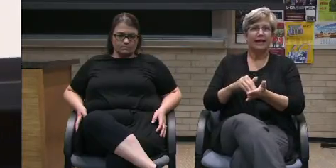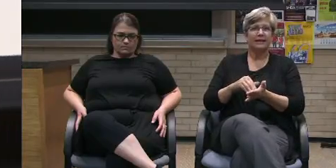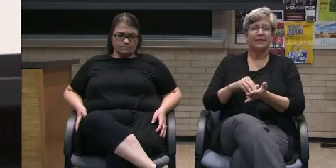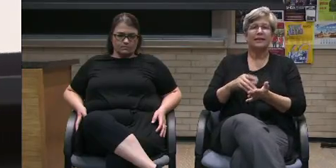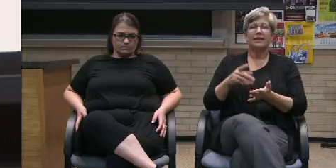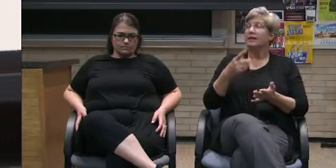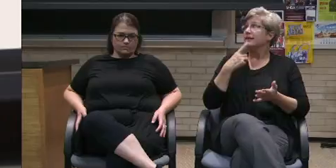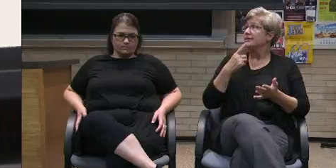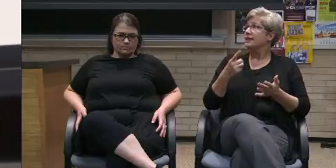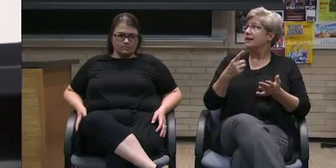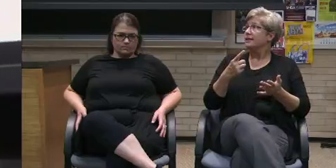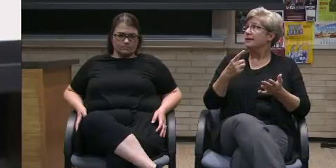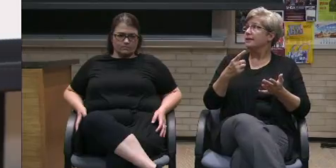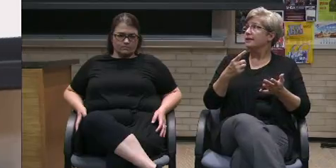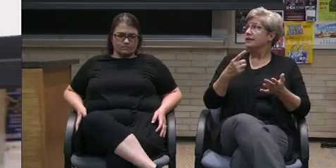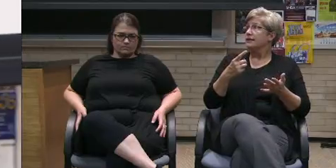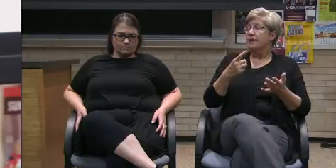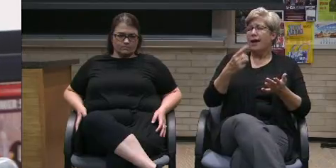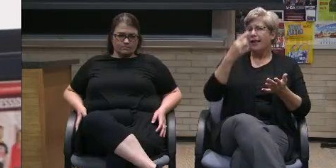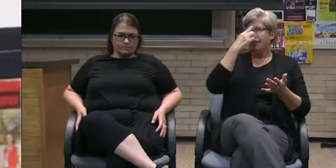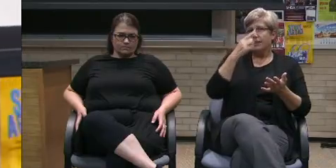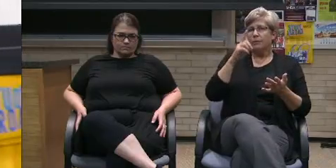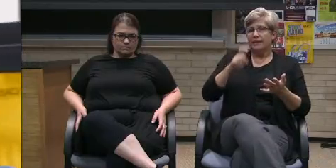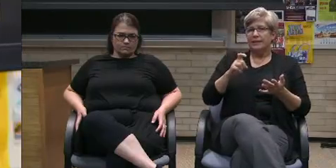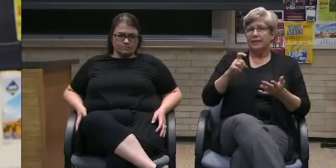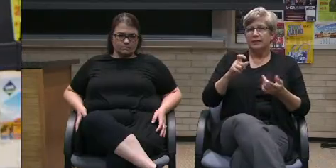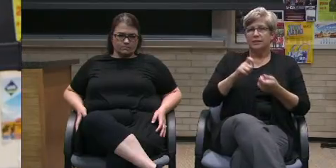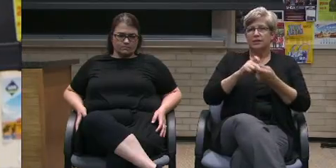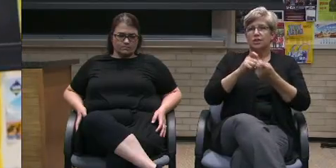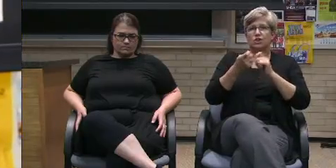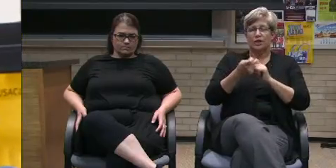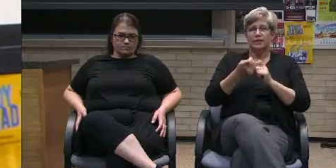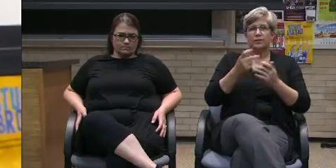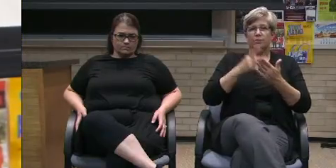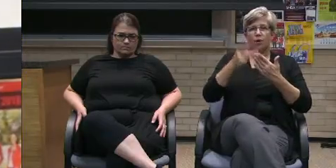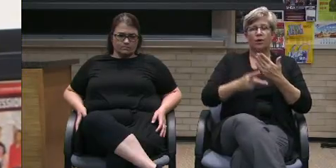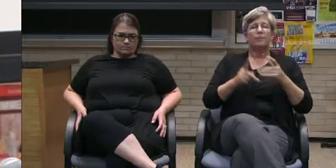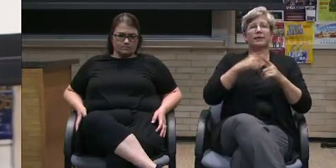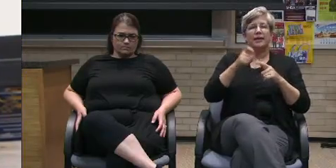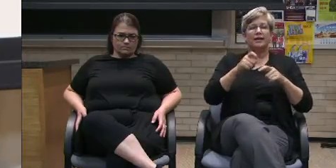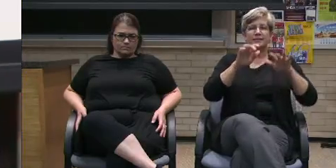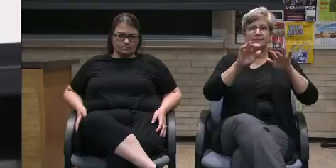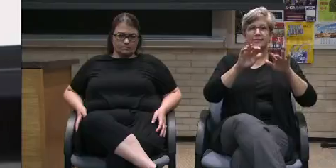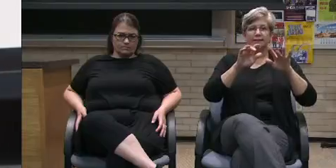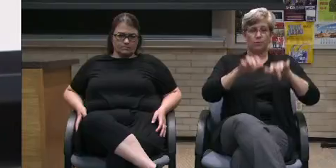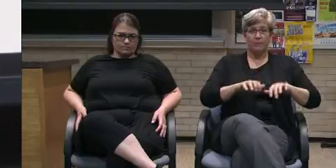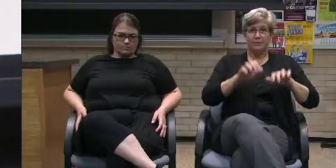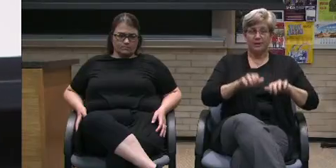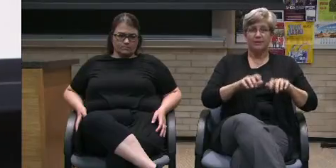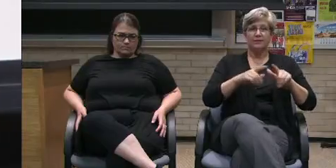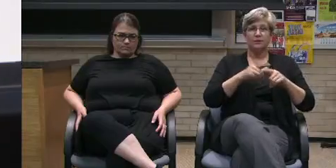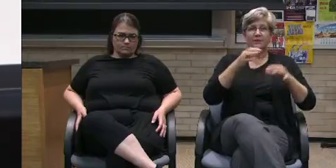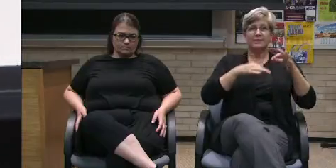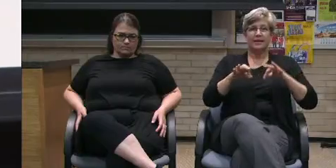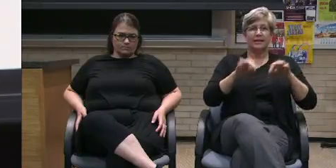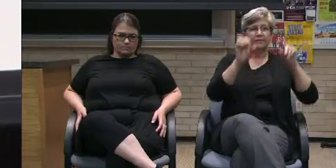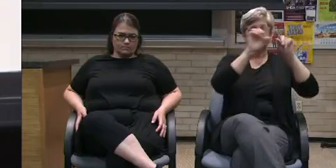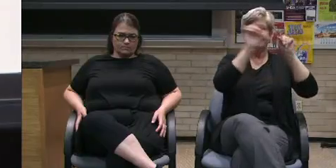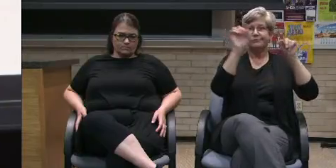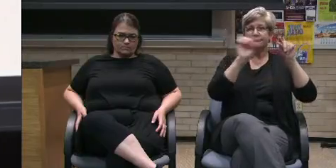purple. It was, I think we need to reprogram the program so it has drop-down boxes and it's more convenient. And I thought, what